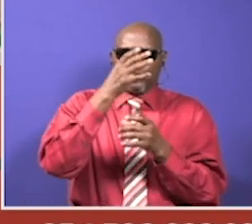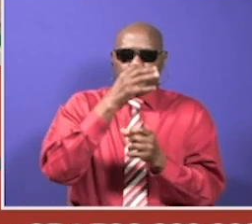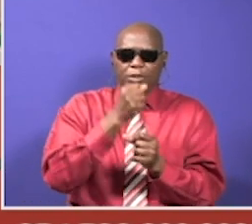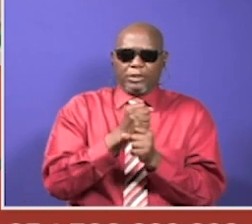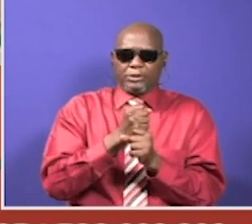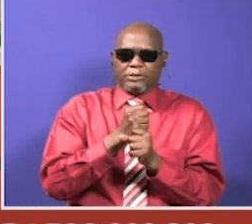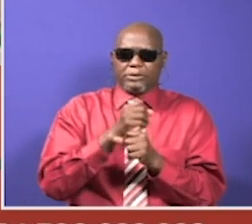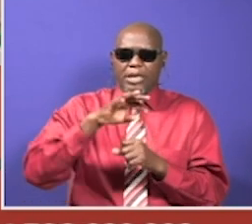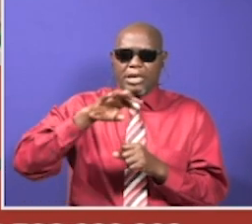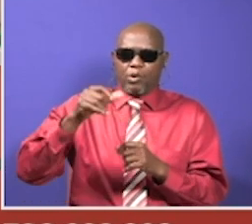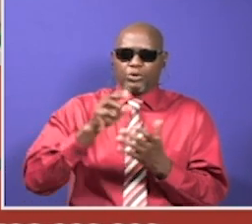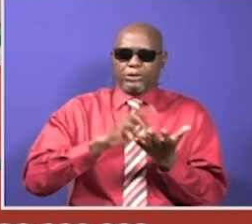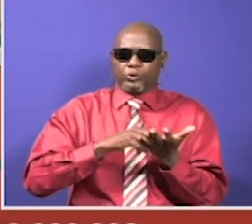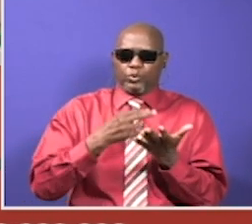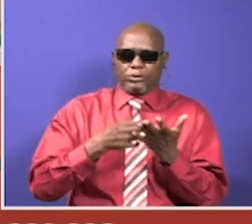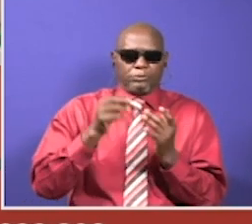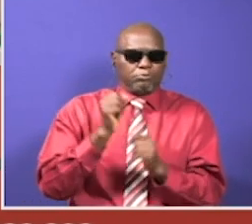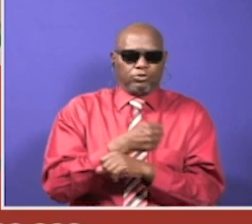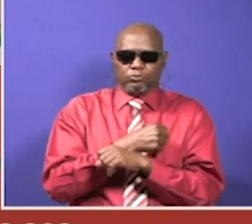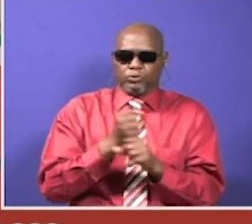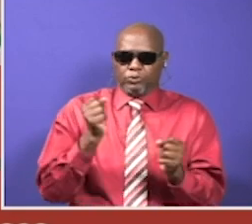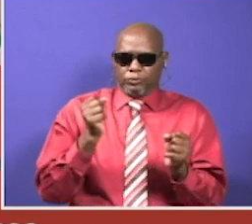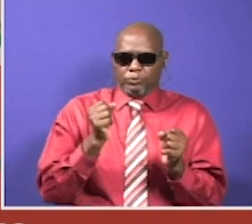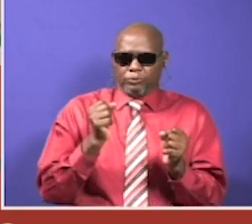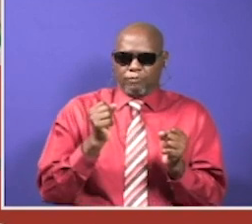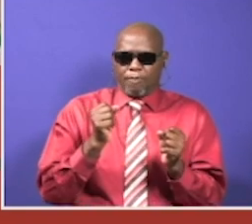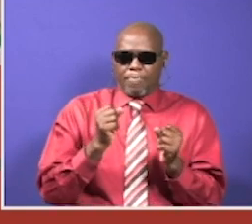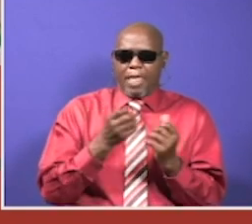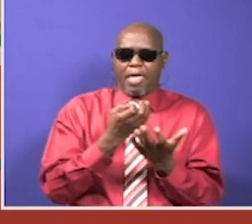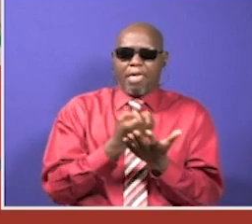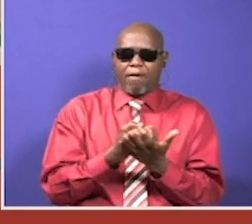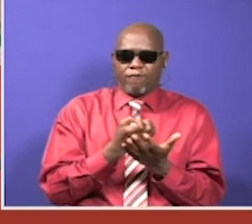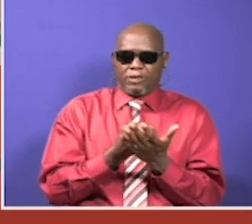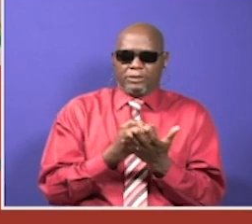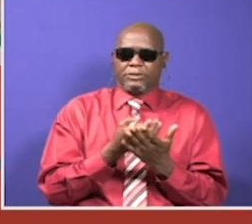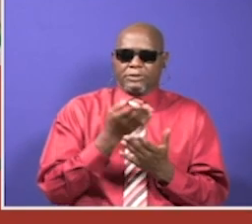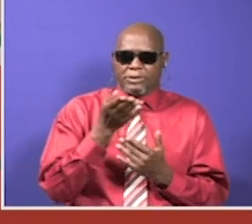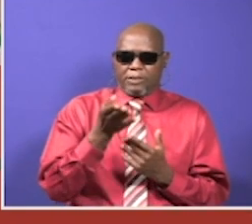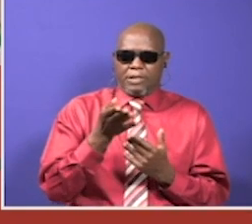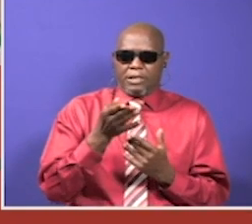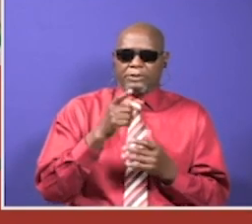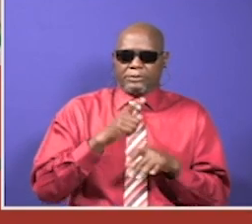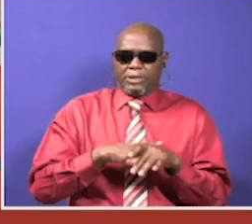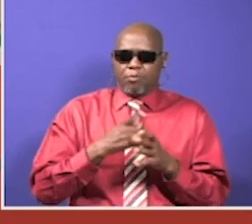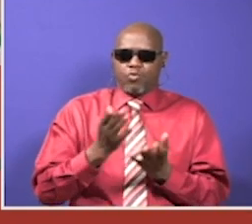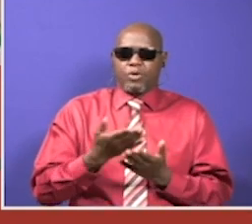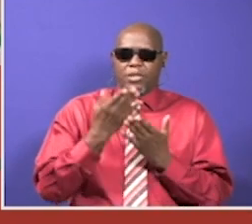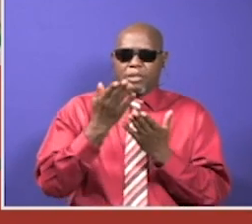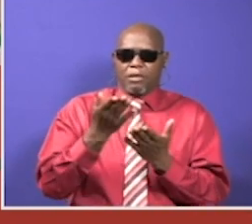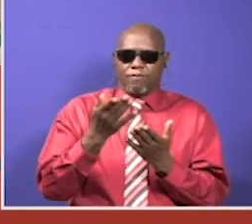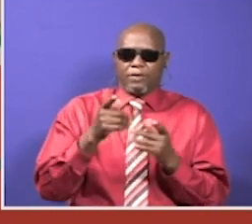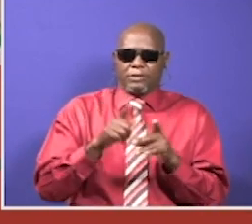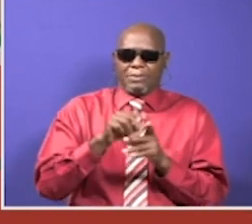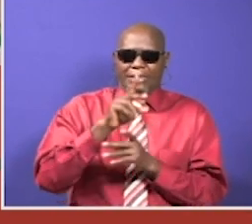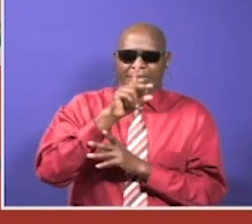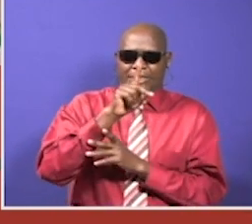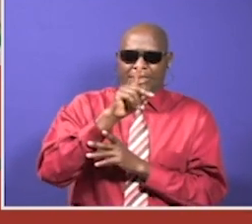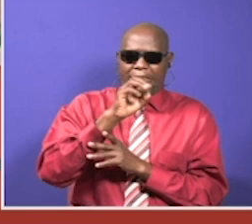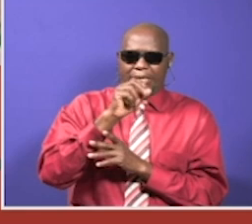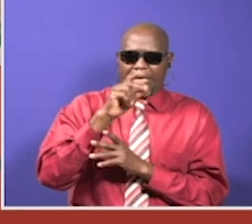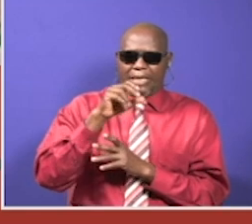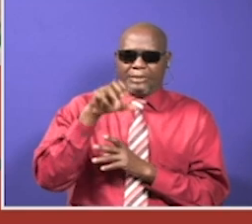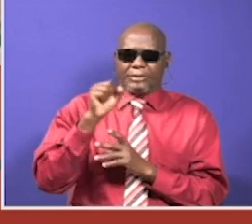county resources? Evidence will bear us witness when we begin to tender the same, that Dennis is not the only